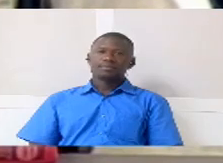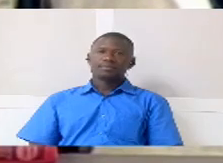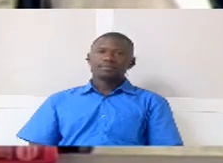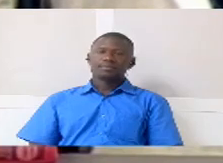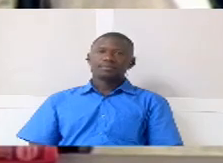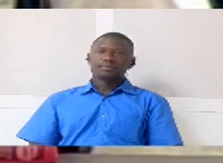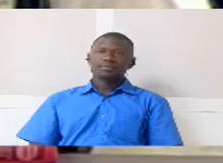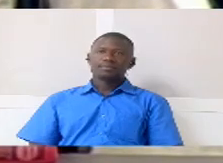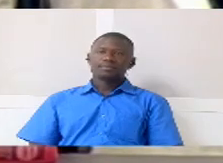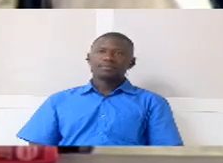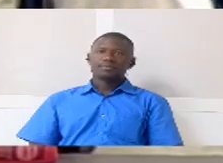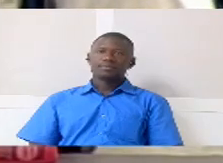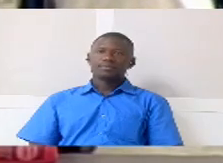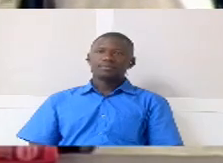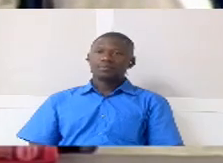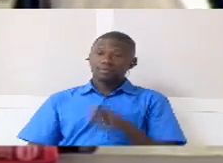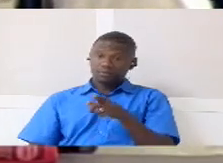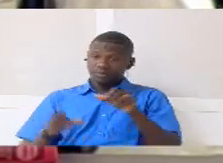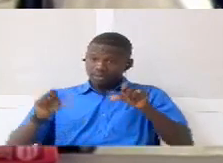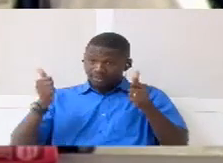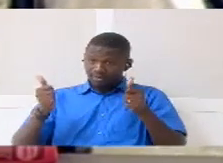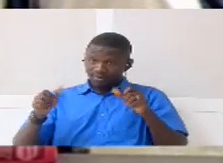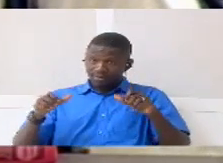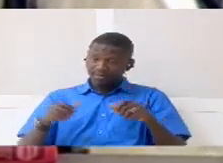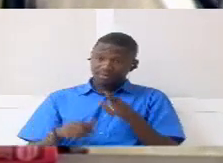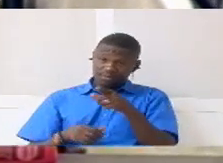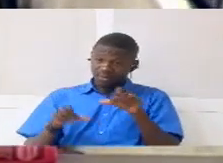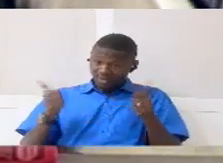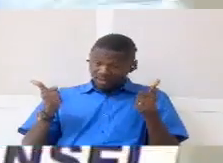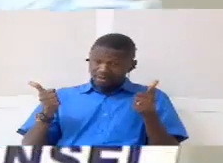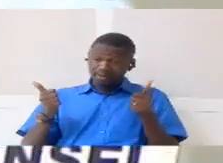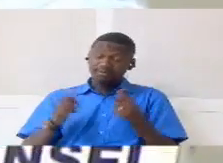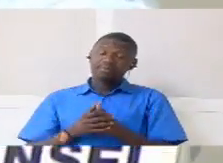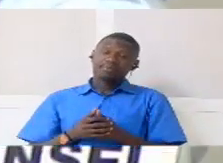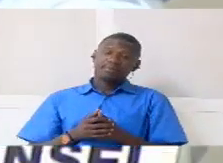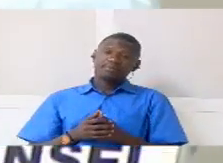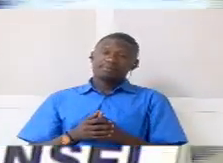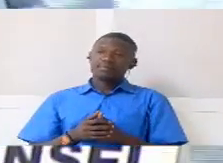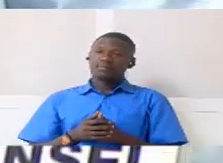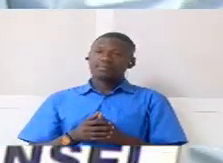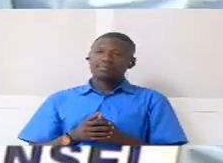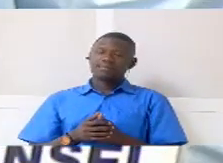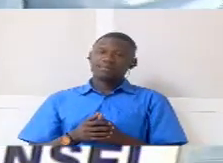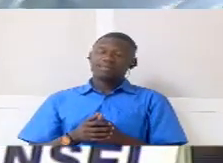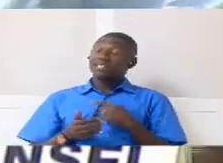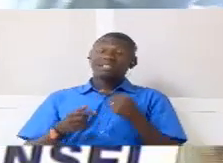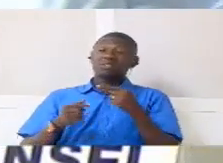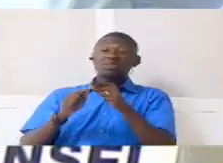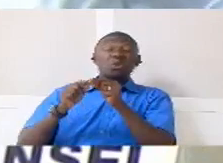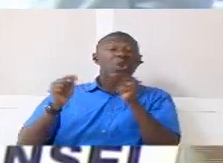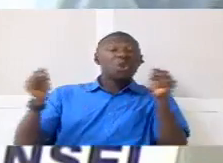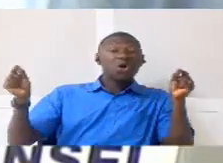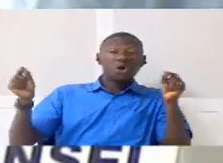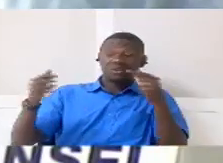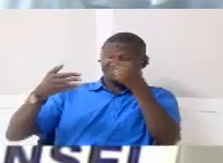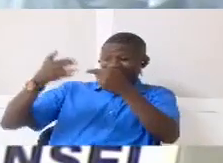nyaming. Ready to proceed? Saying iparete le ka tentembang. Yes. It's, yeah. It's a long list. In which language would you